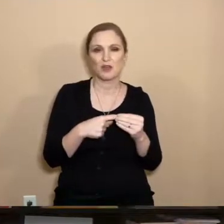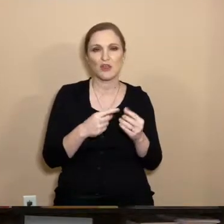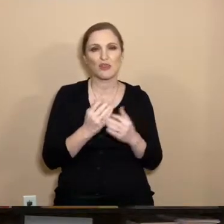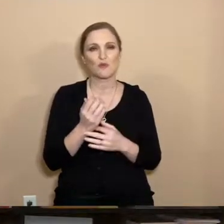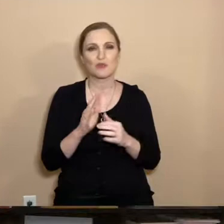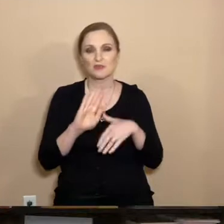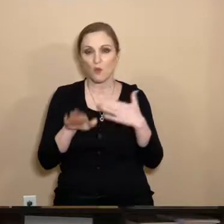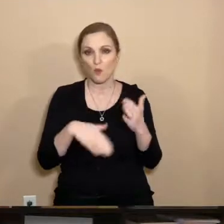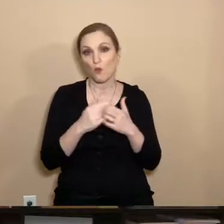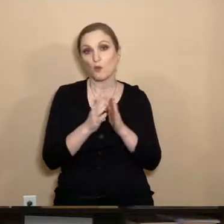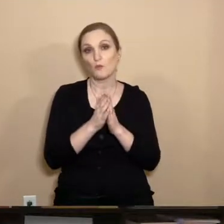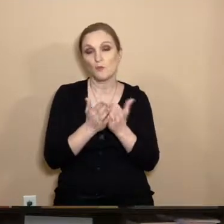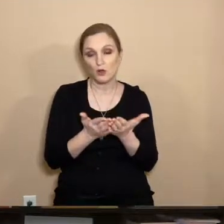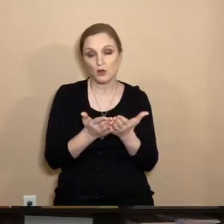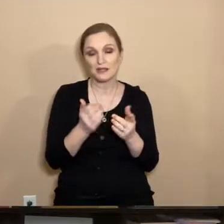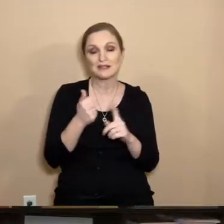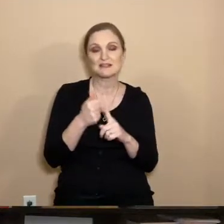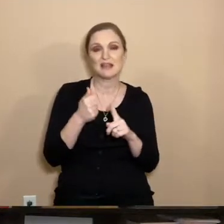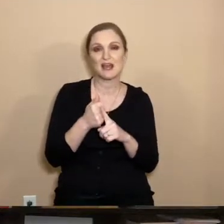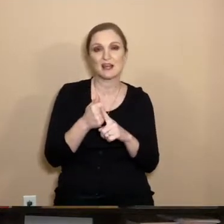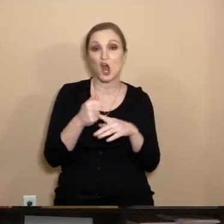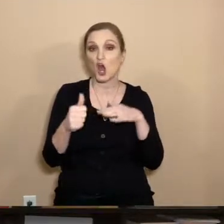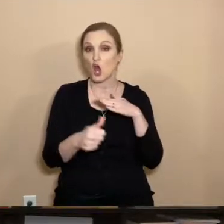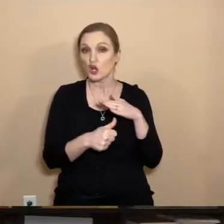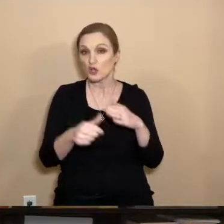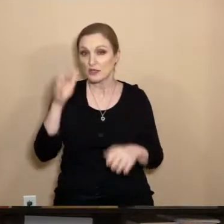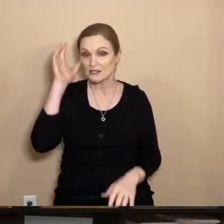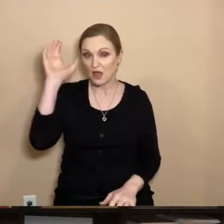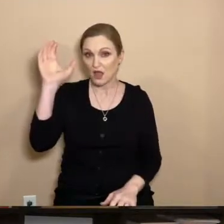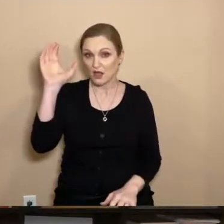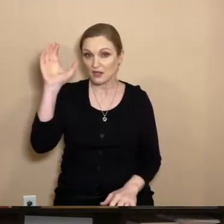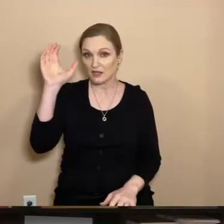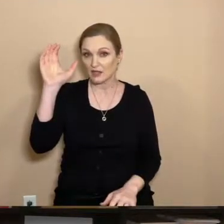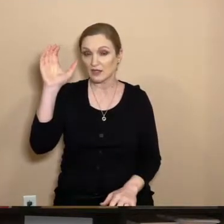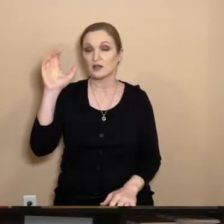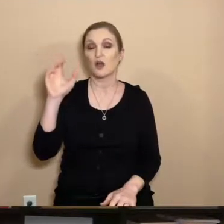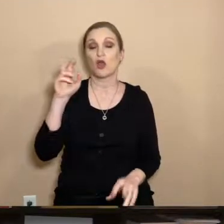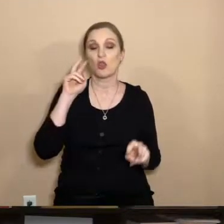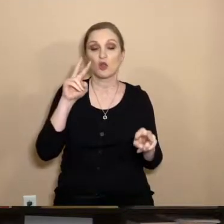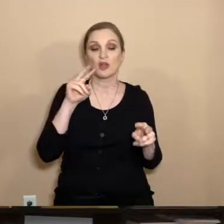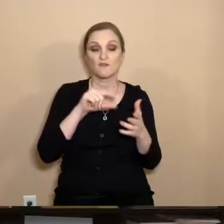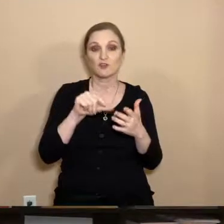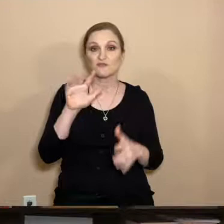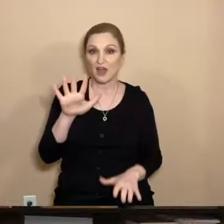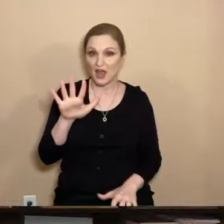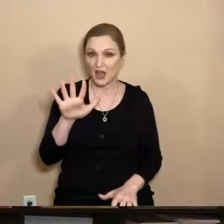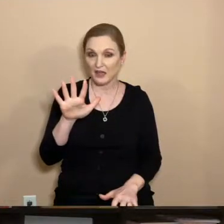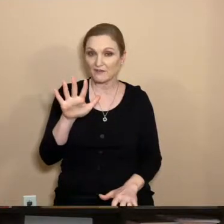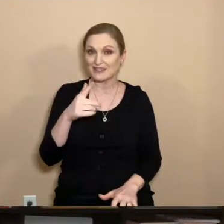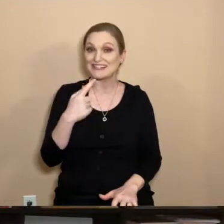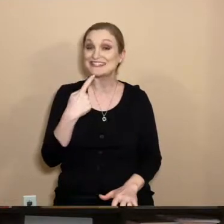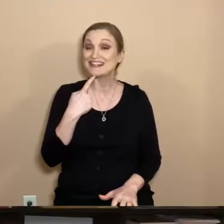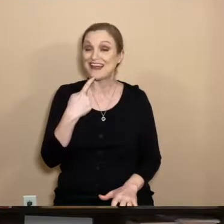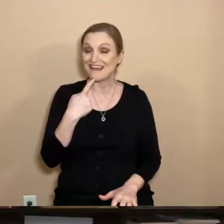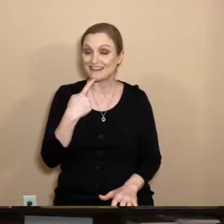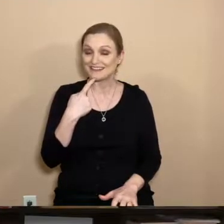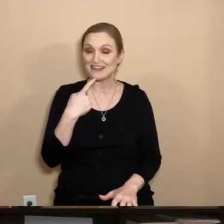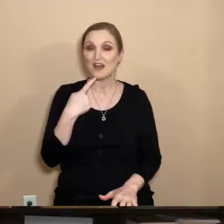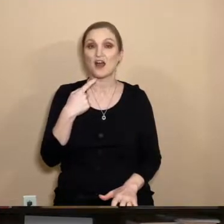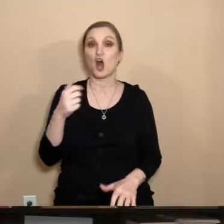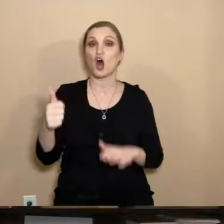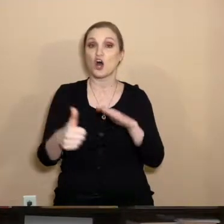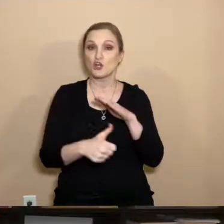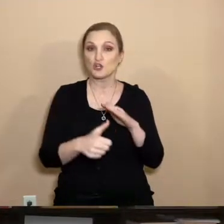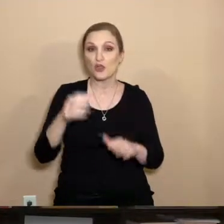this whole book, is that, under the sun, I want you to go back and look, verse 5, he specifically is talking about this